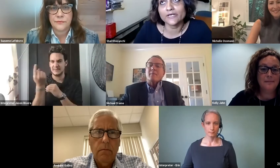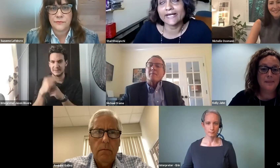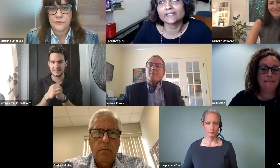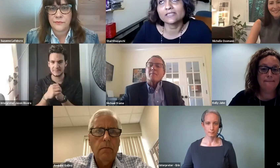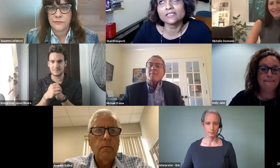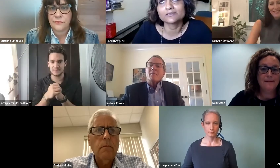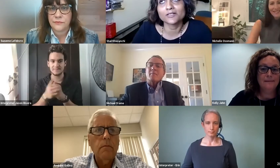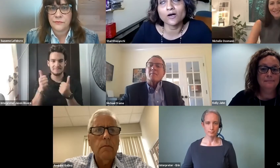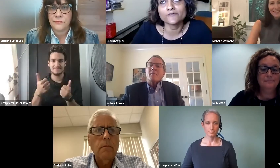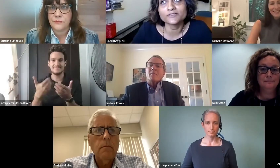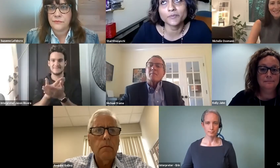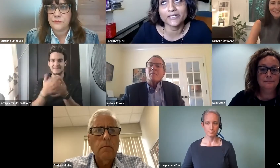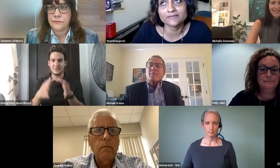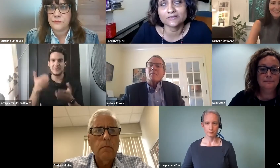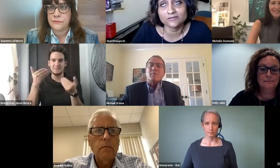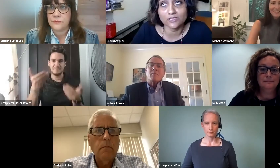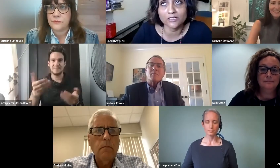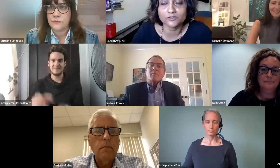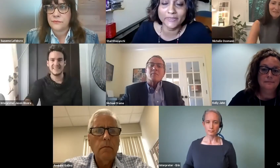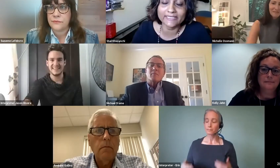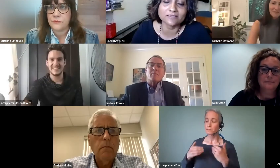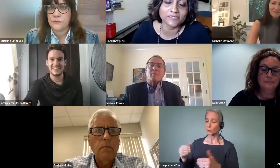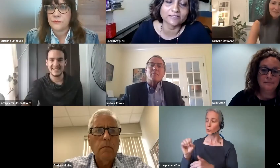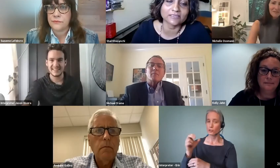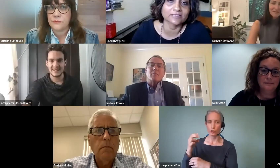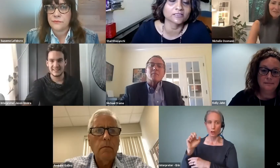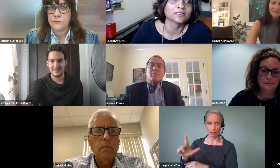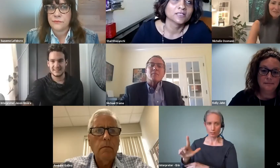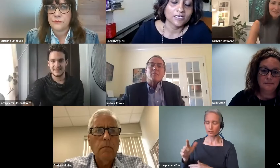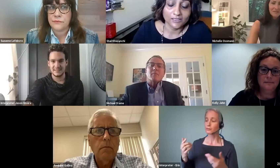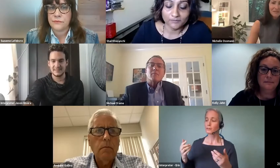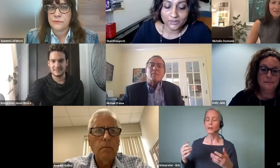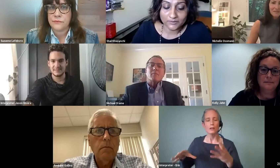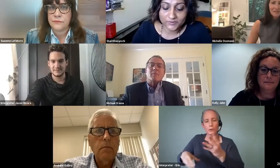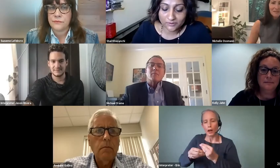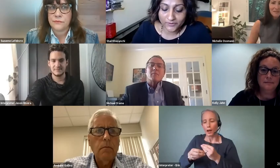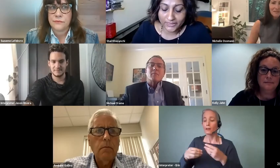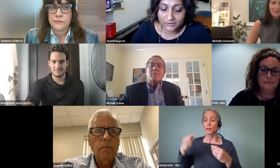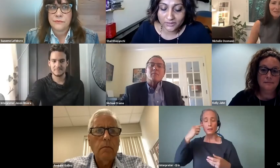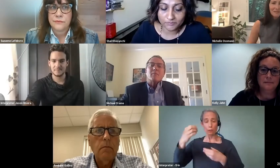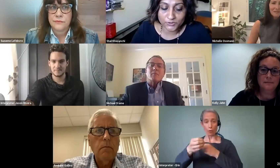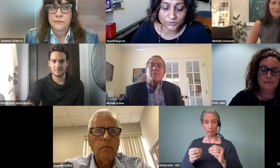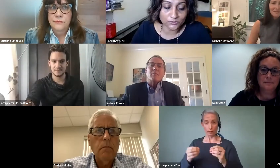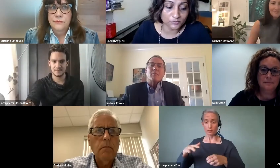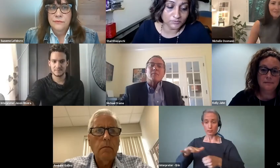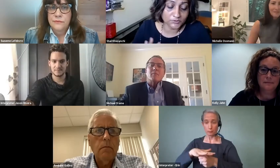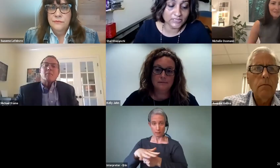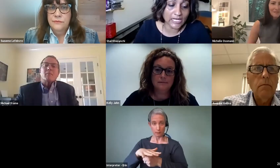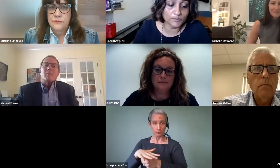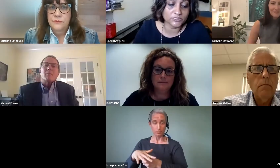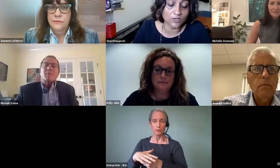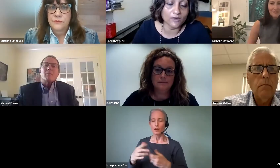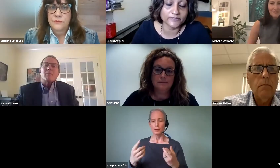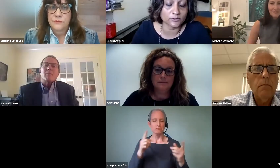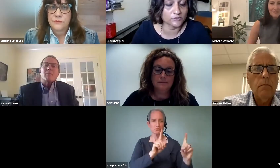Just to add, I think the office space is not. So McKinsey recently did a survey to see how